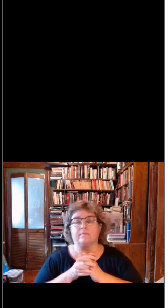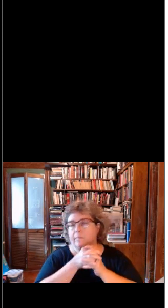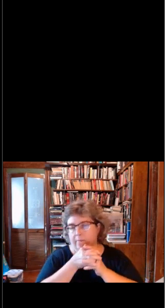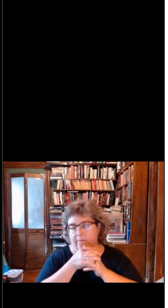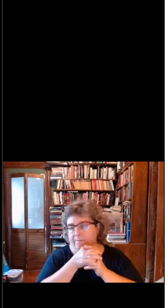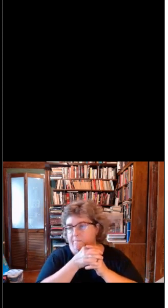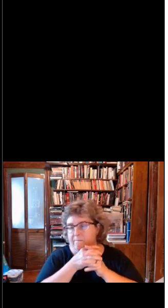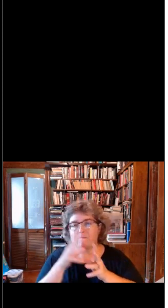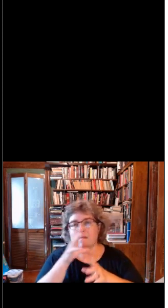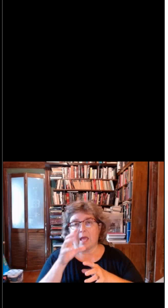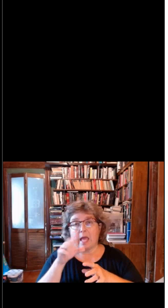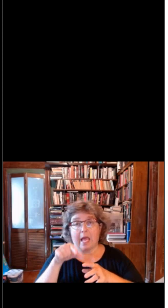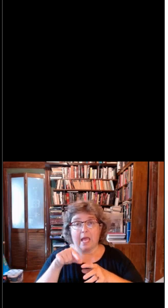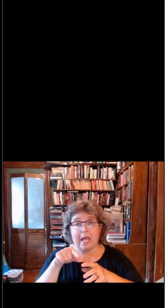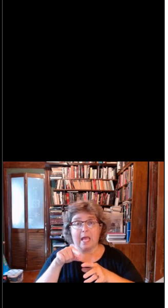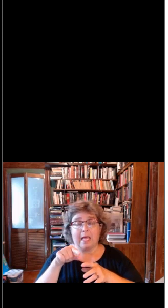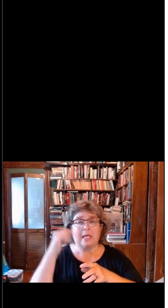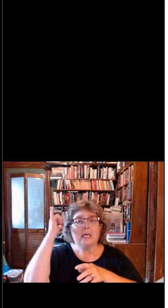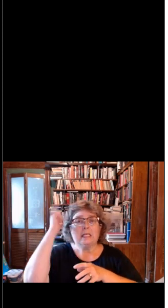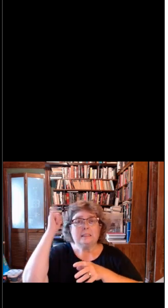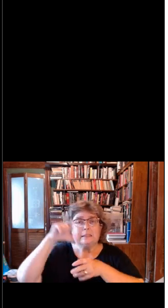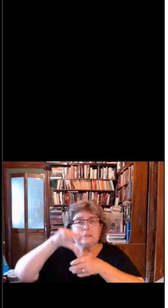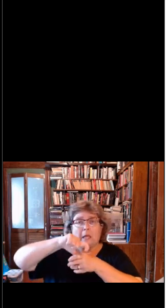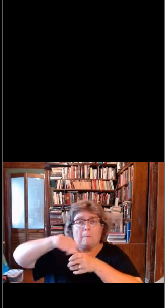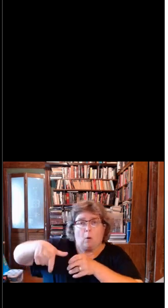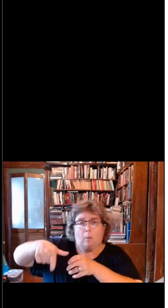in the suburbs, particularly